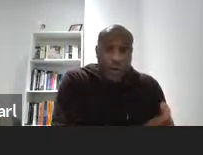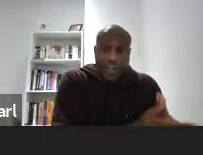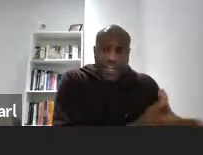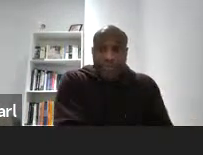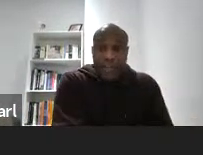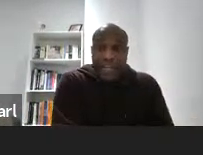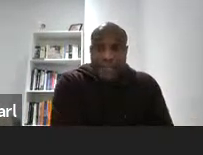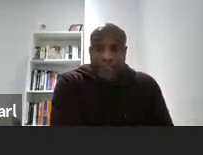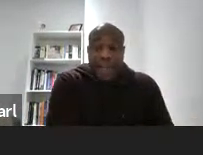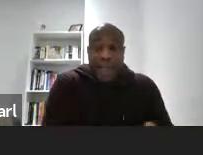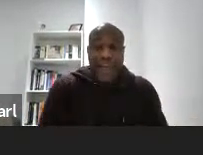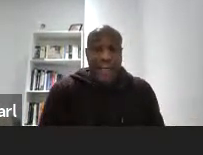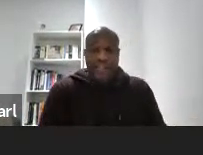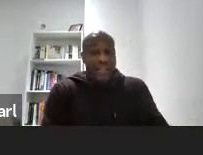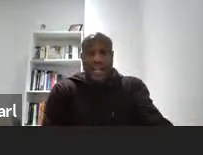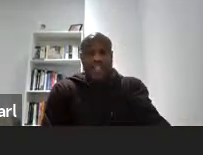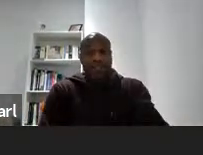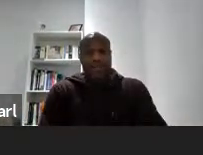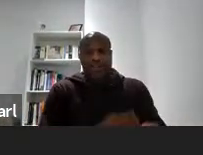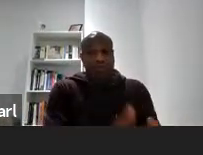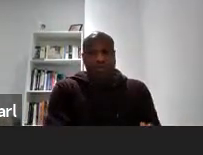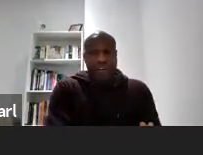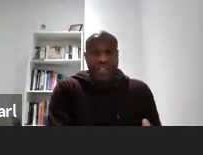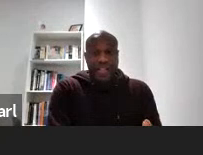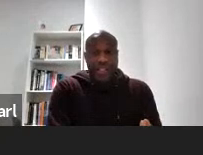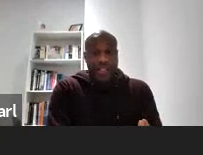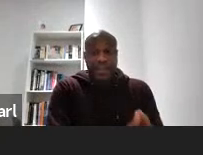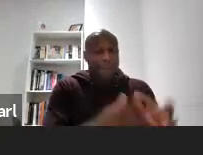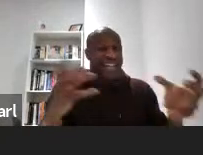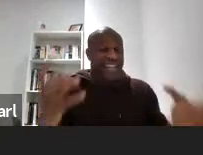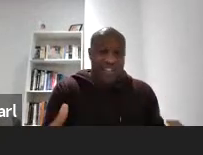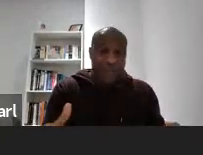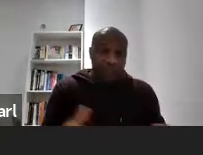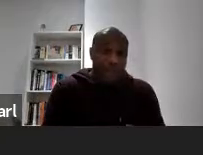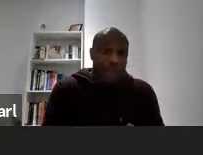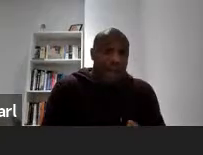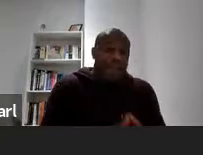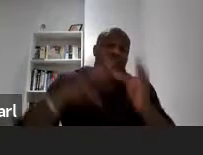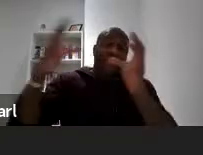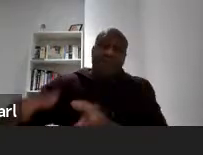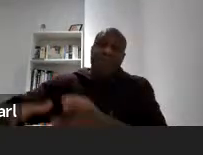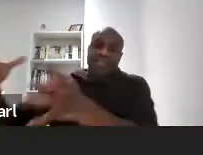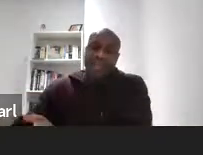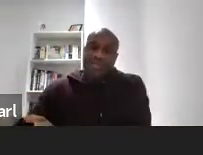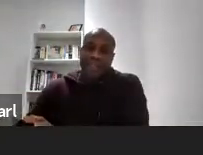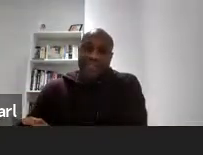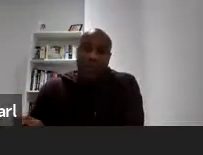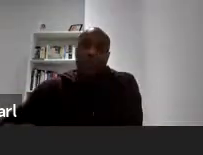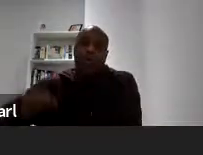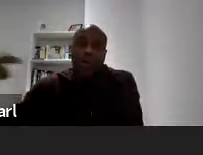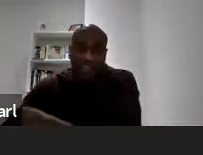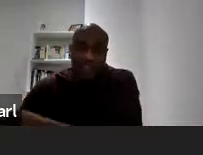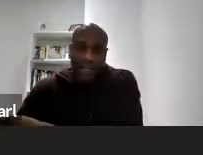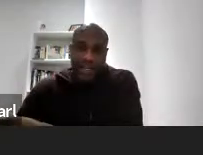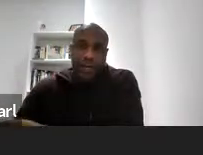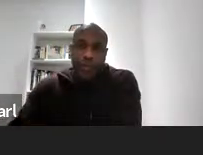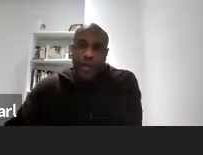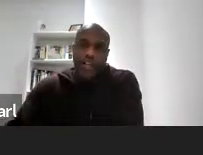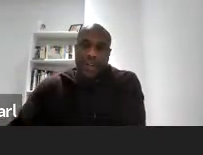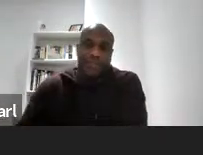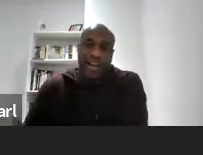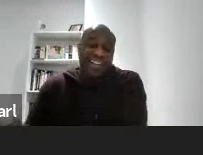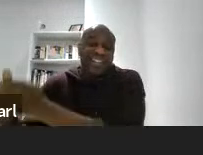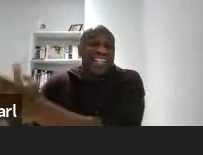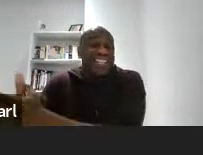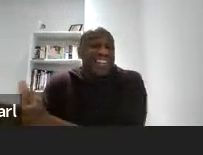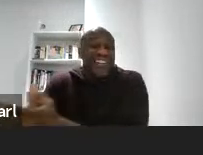like what you're trying to provide, and that could, again, just be drawings, it could just be a picture, but then there's also something that works like what